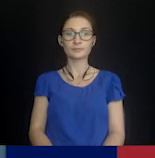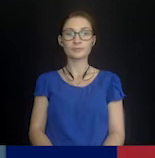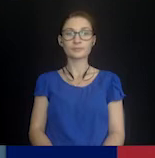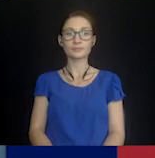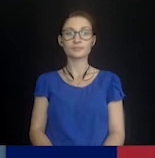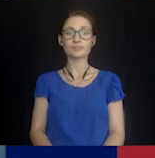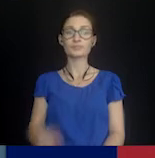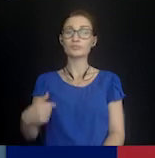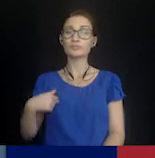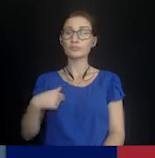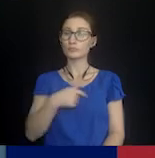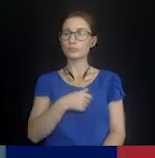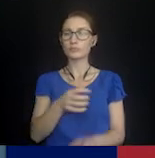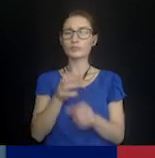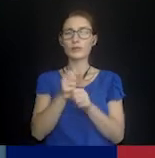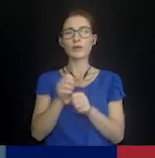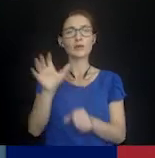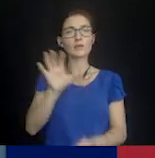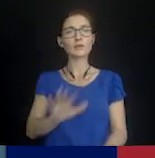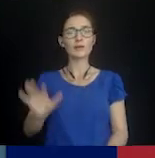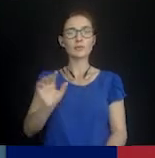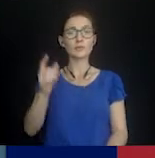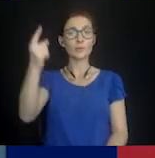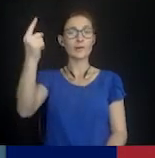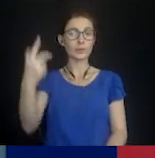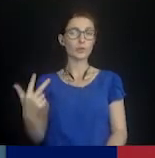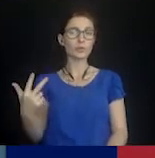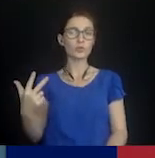received about a third of responses